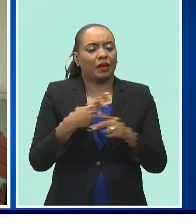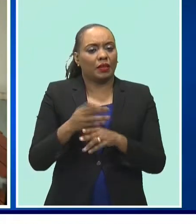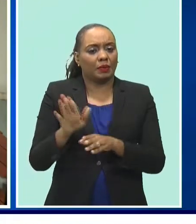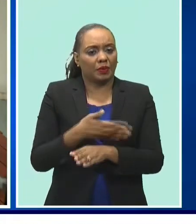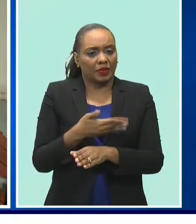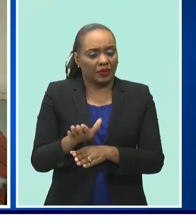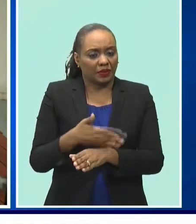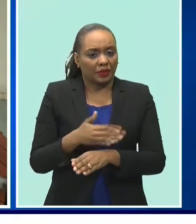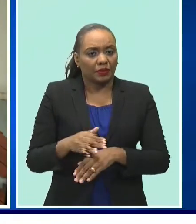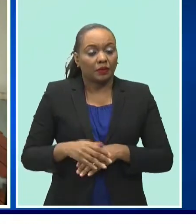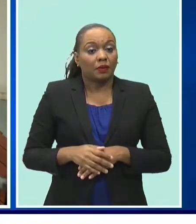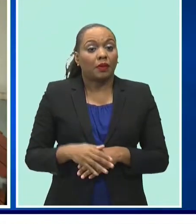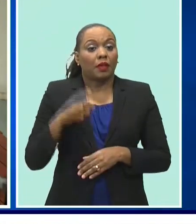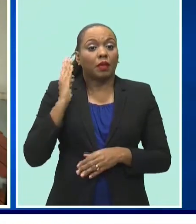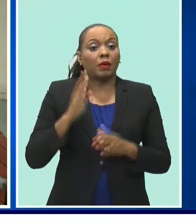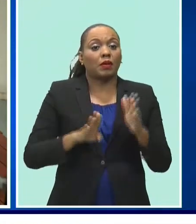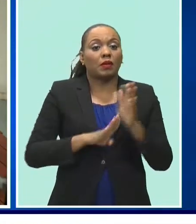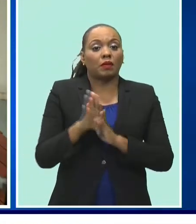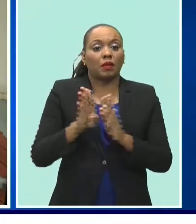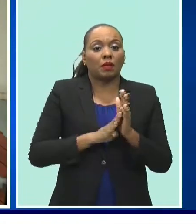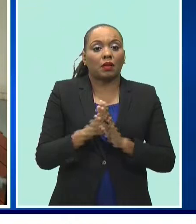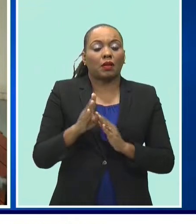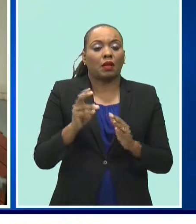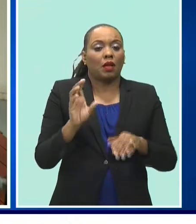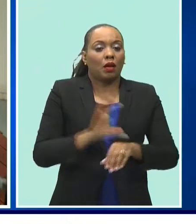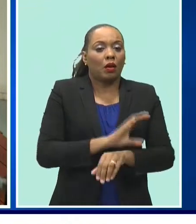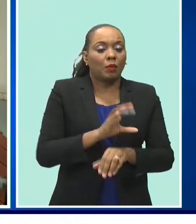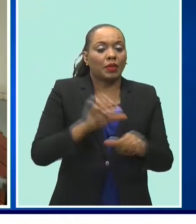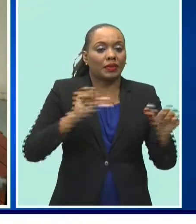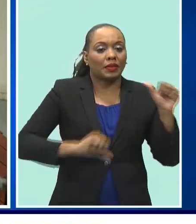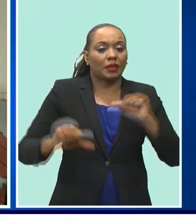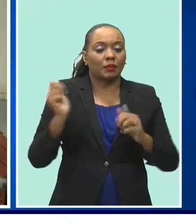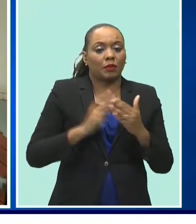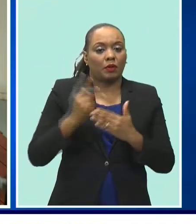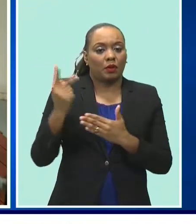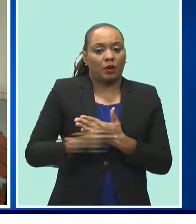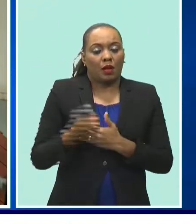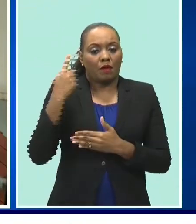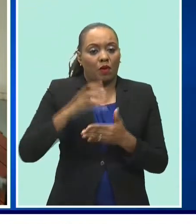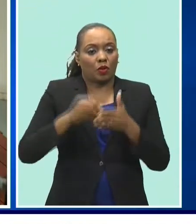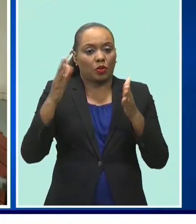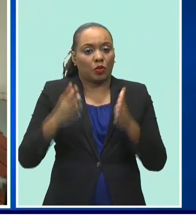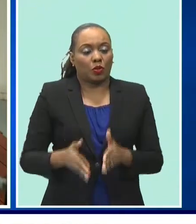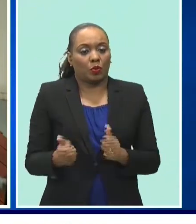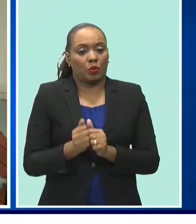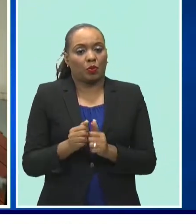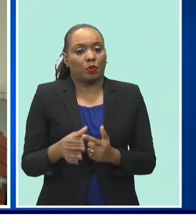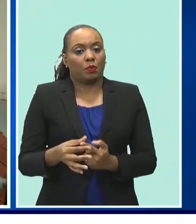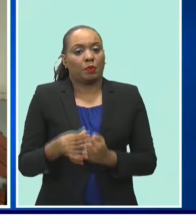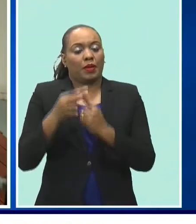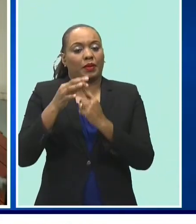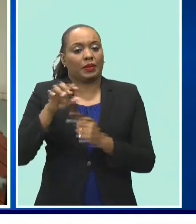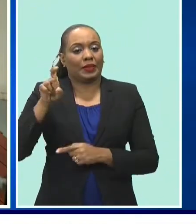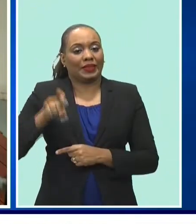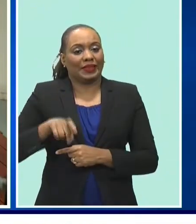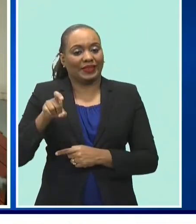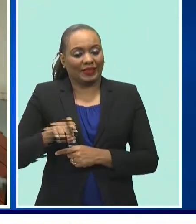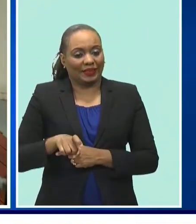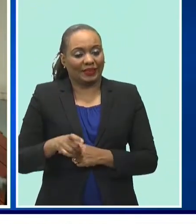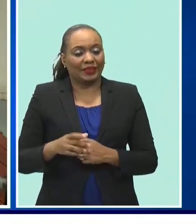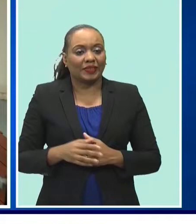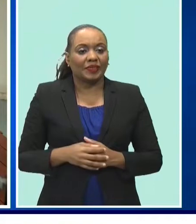also in the process of developing a computer science curriculum which will cater to students with special needs. Sharika